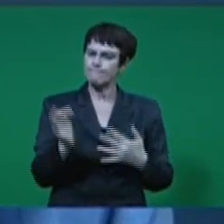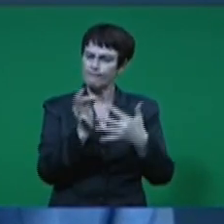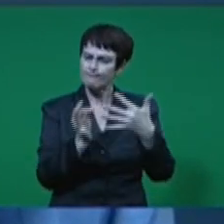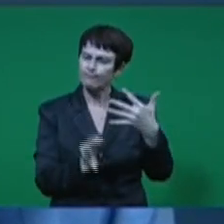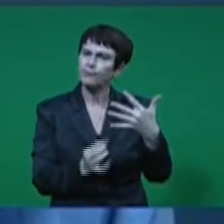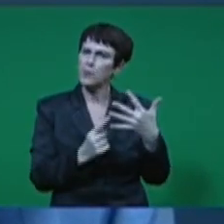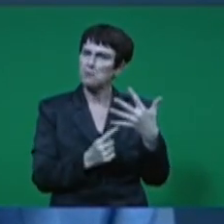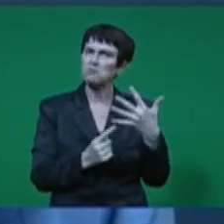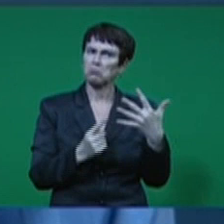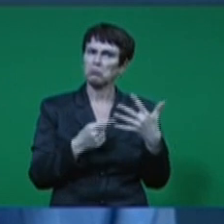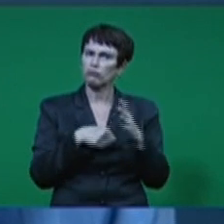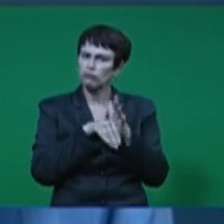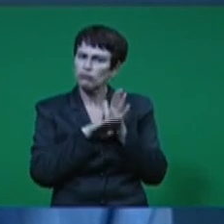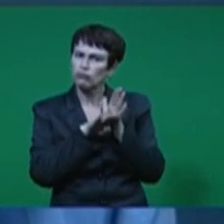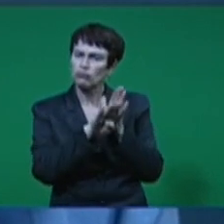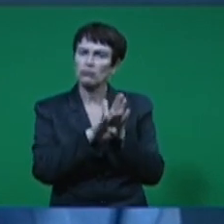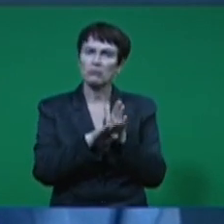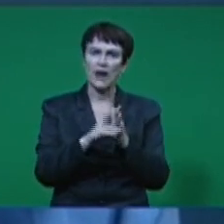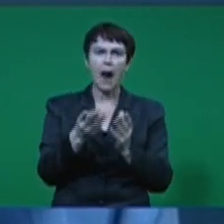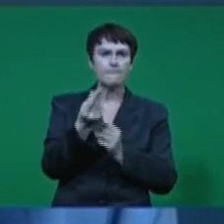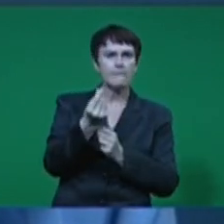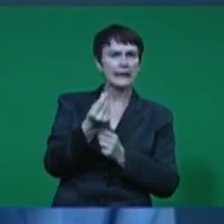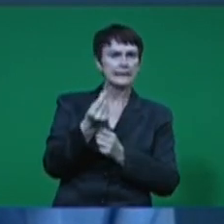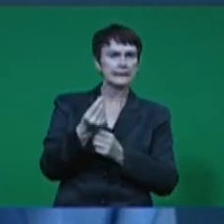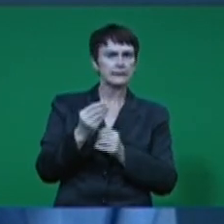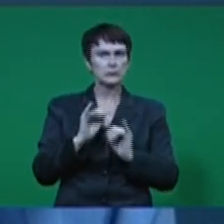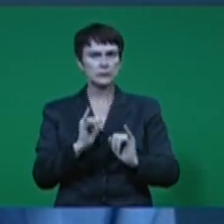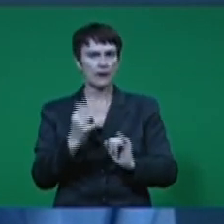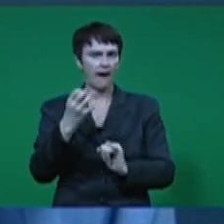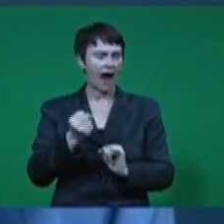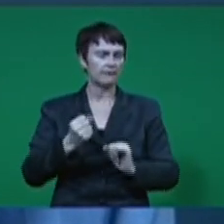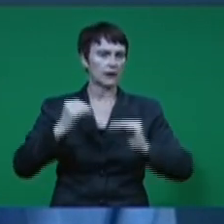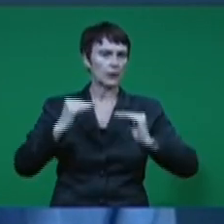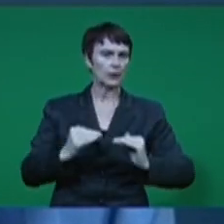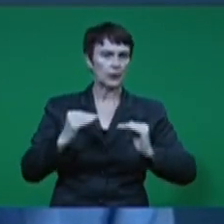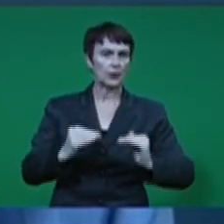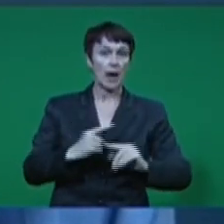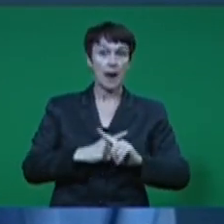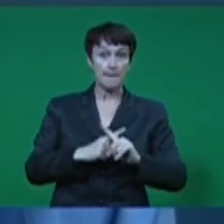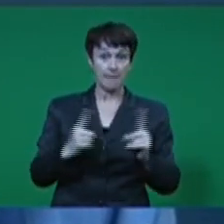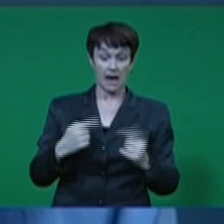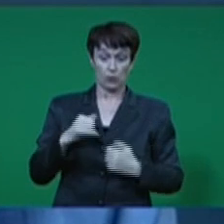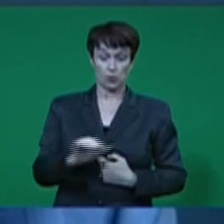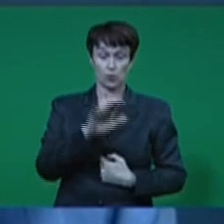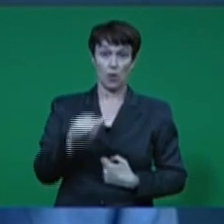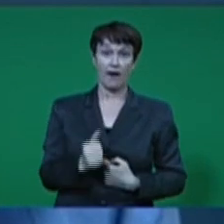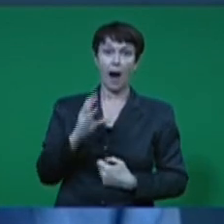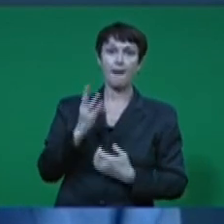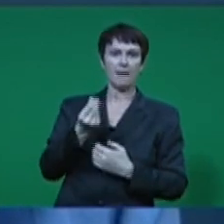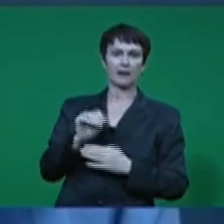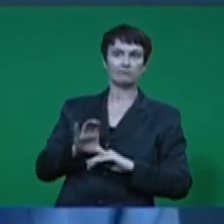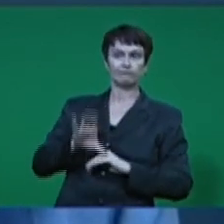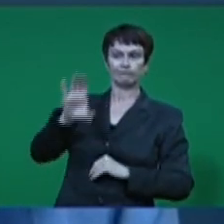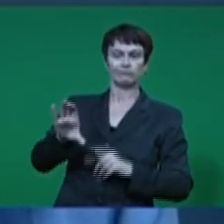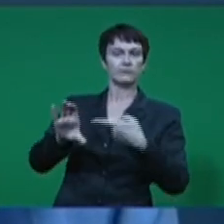and fiscal risk has eased, the yield curve for rent-denominated bonds remains steep. The